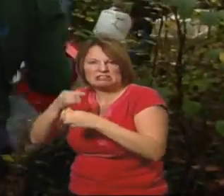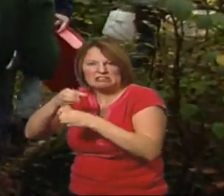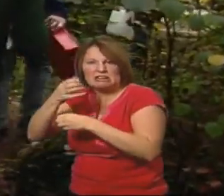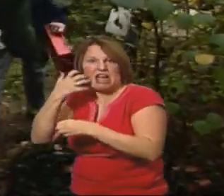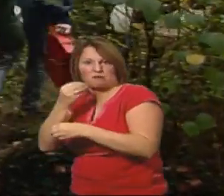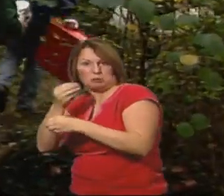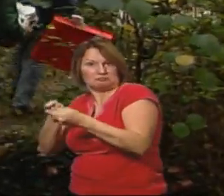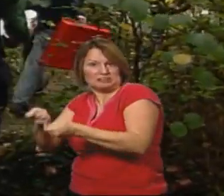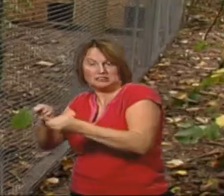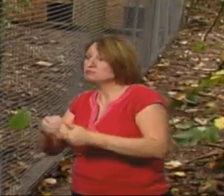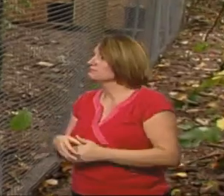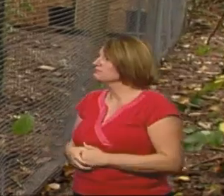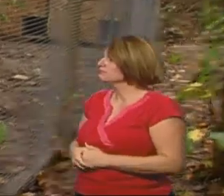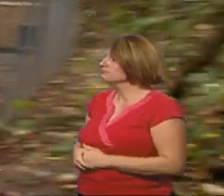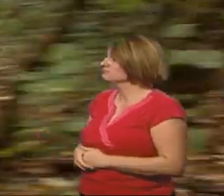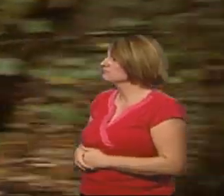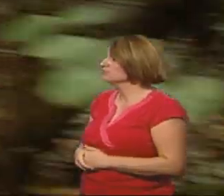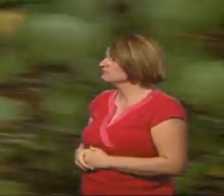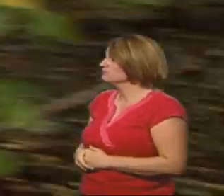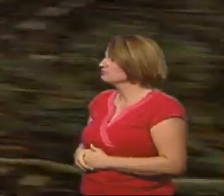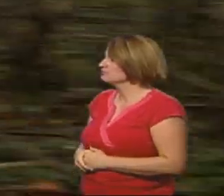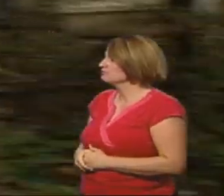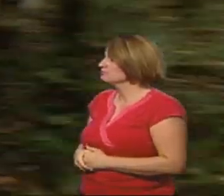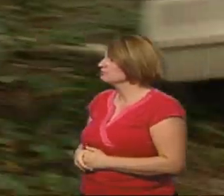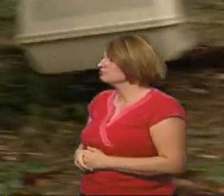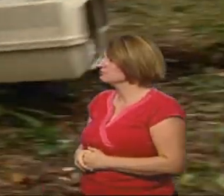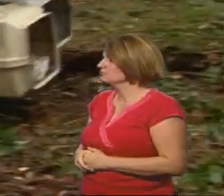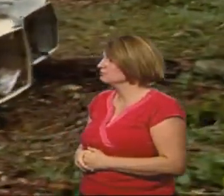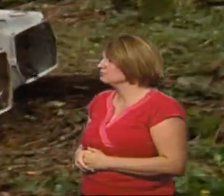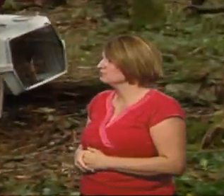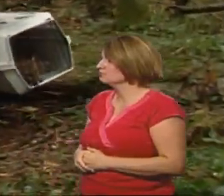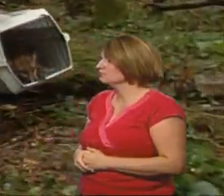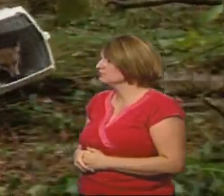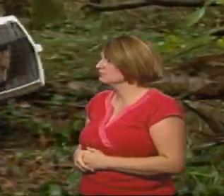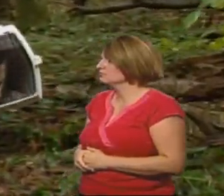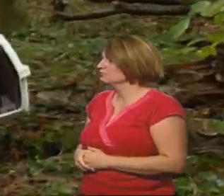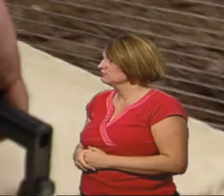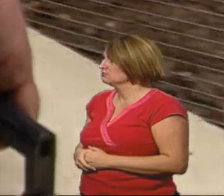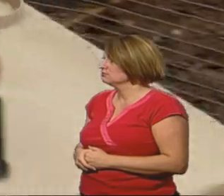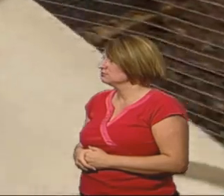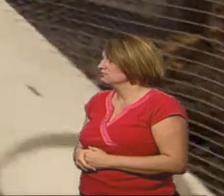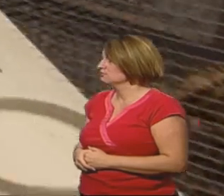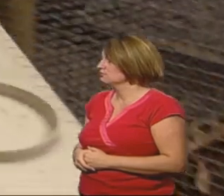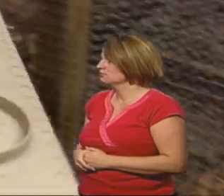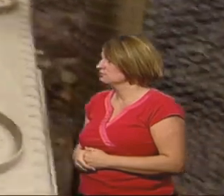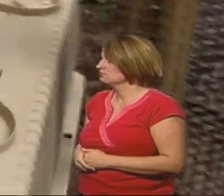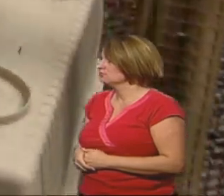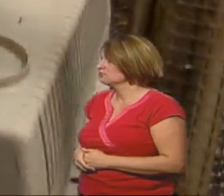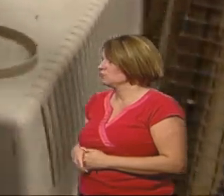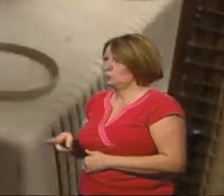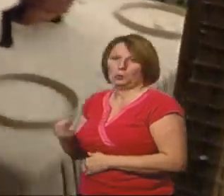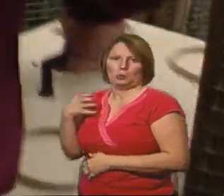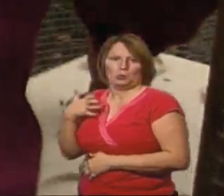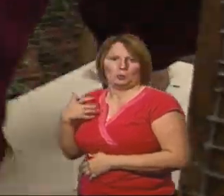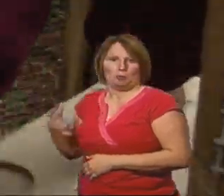case tins of cat food. I might have to let that one out first somehow. Doesn't seem terribly happy in there.